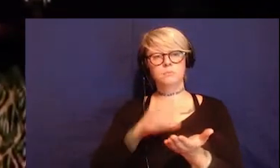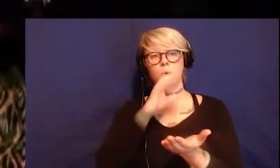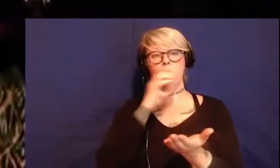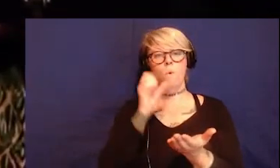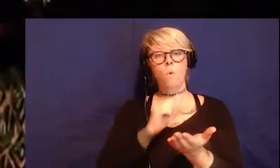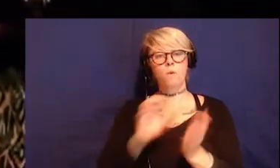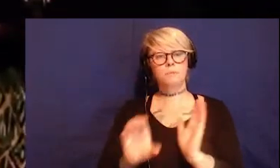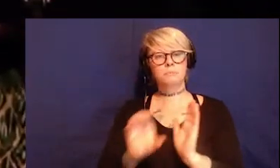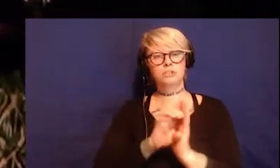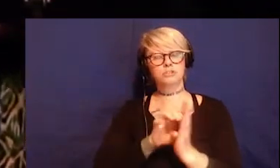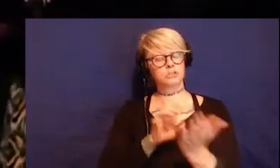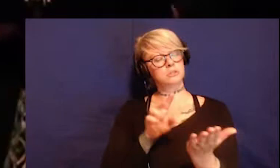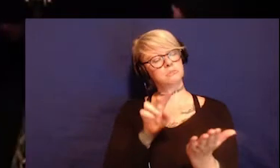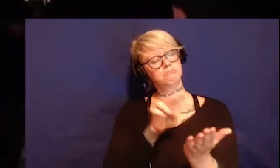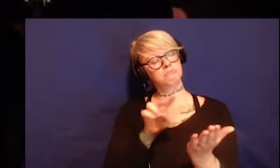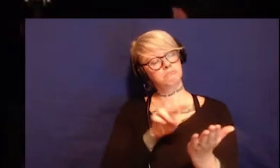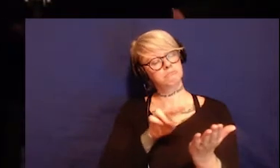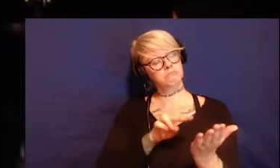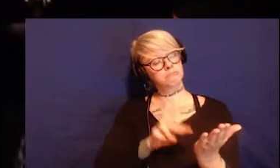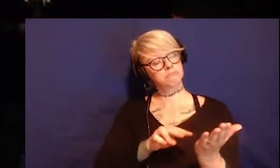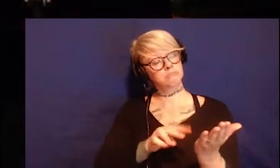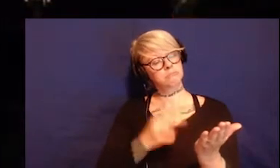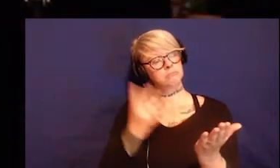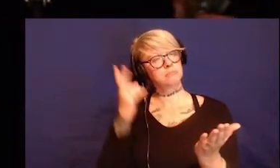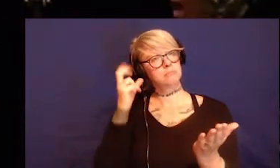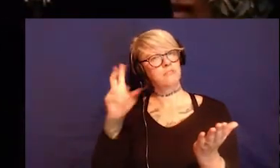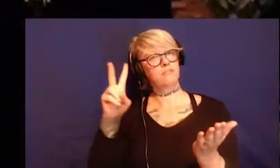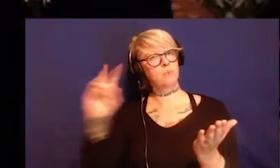pictures of herself. We hear a voiceover.